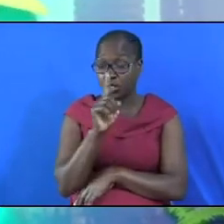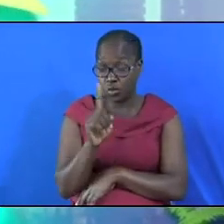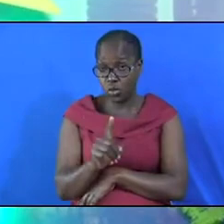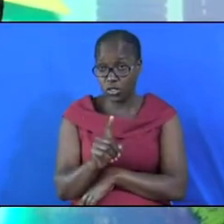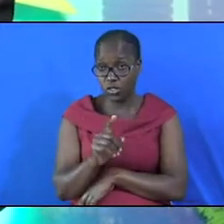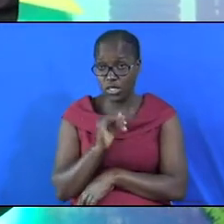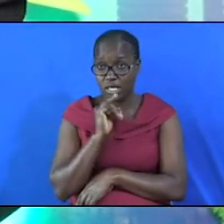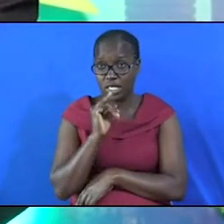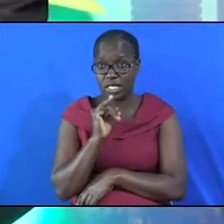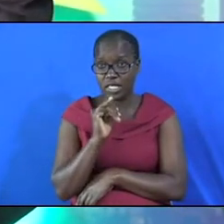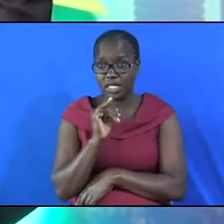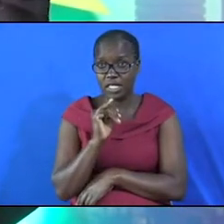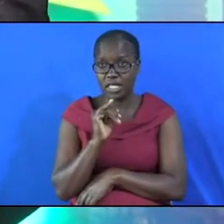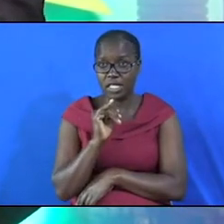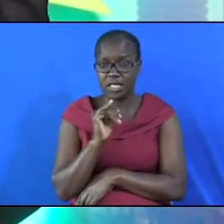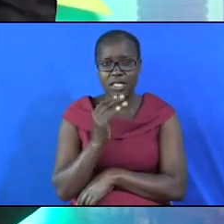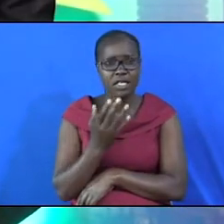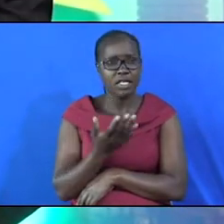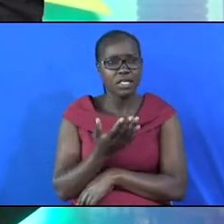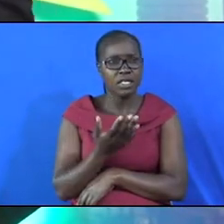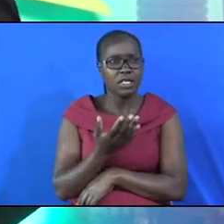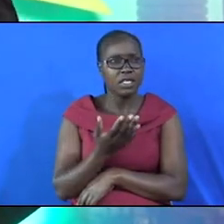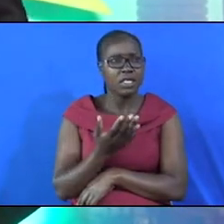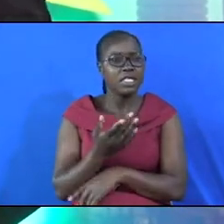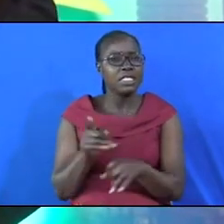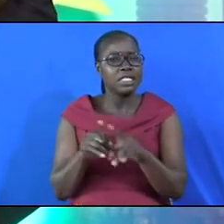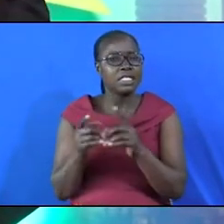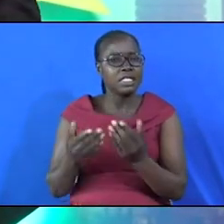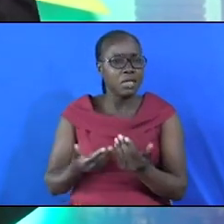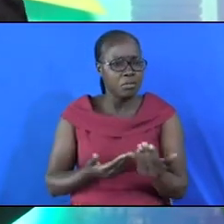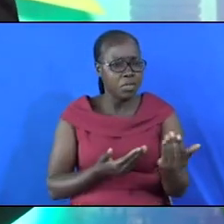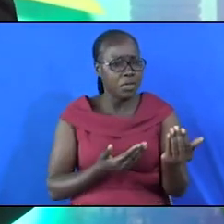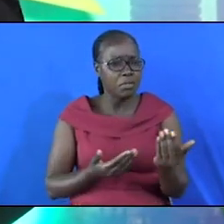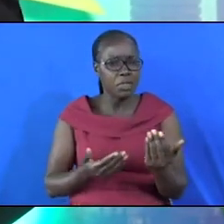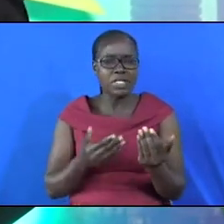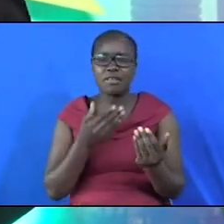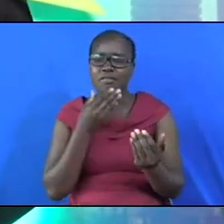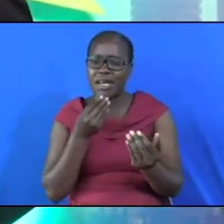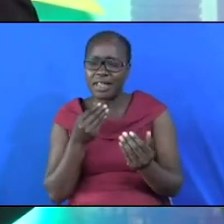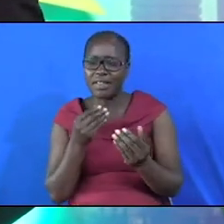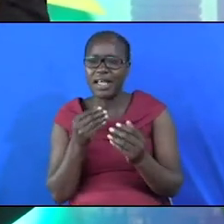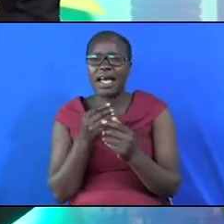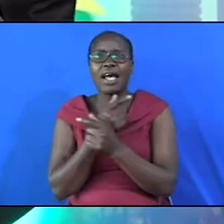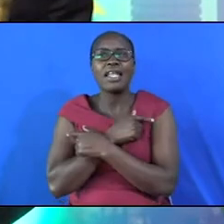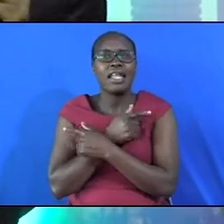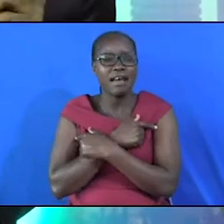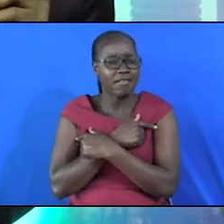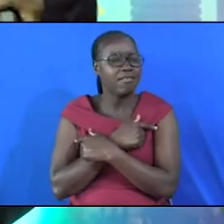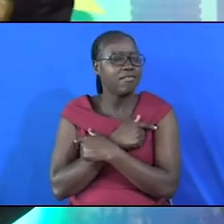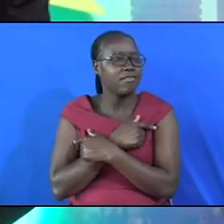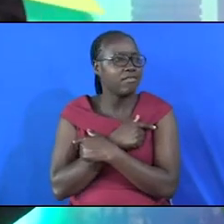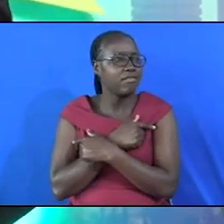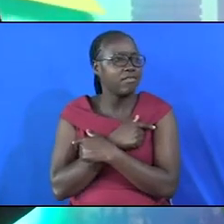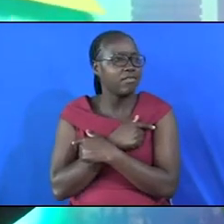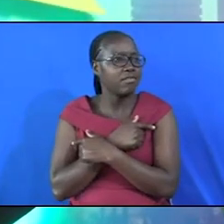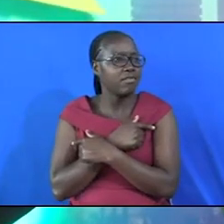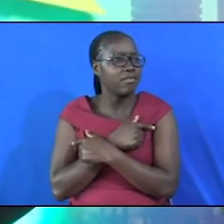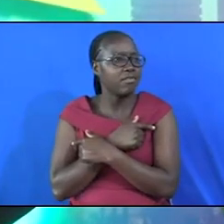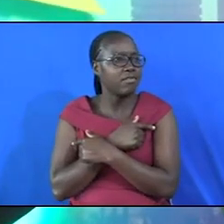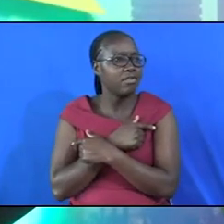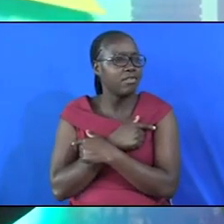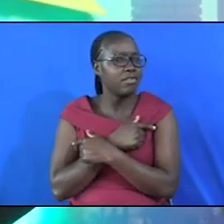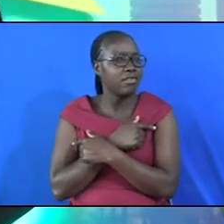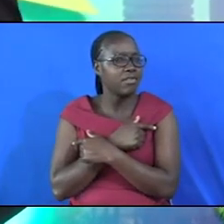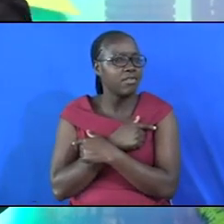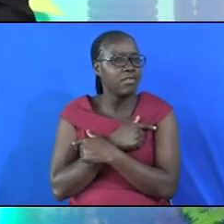is, do you love people like David, like Jonathan loved David? I'm in the